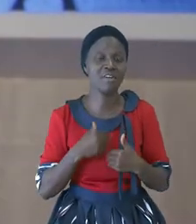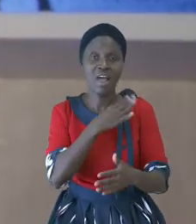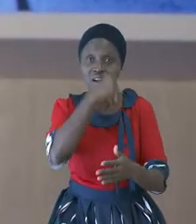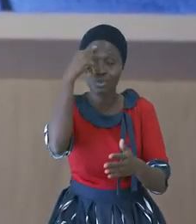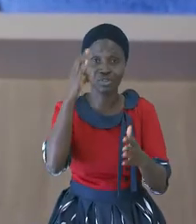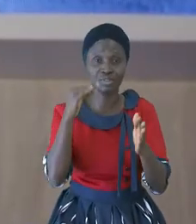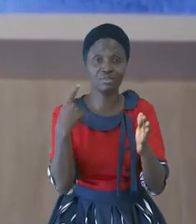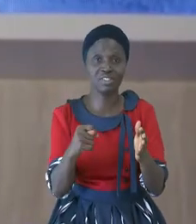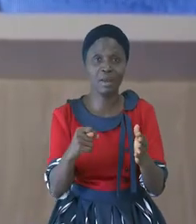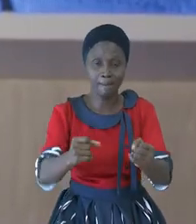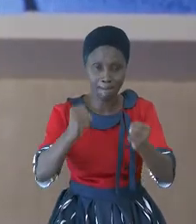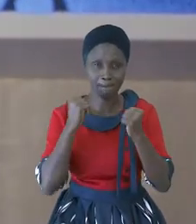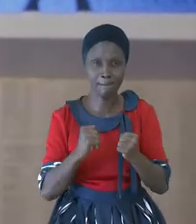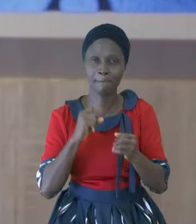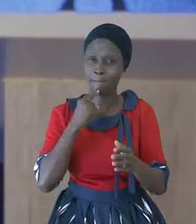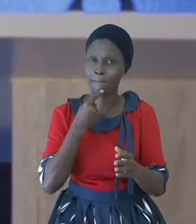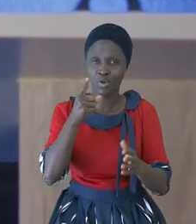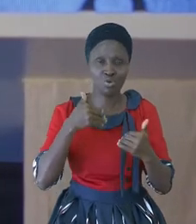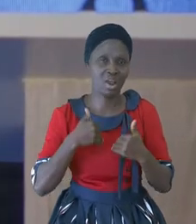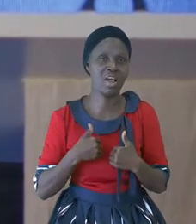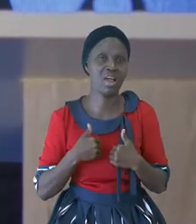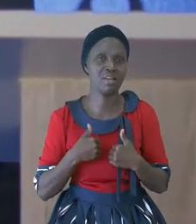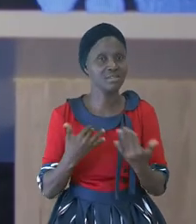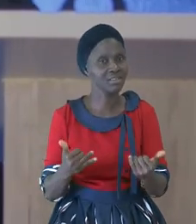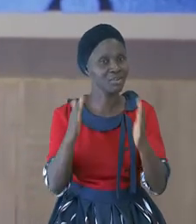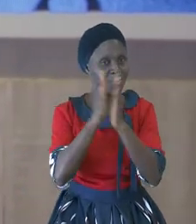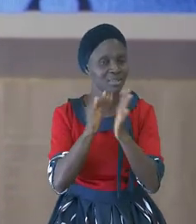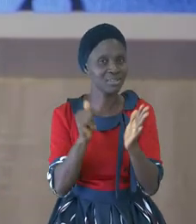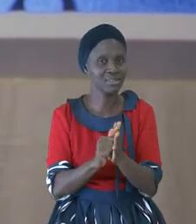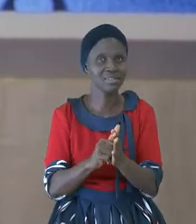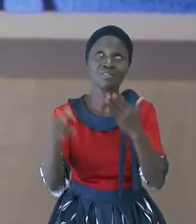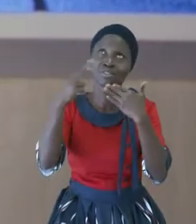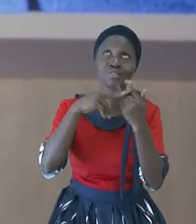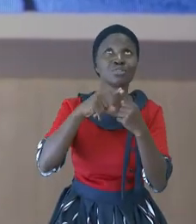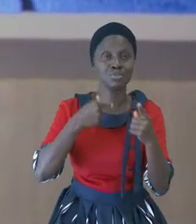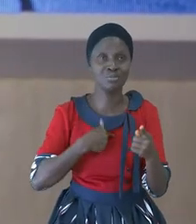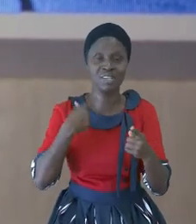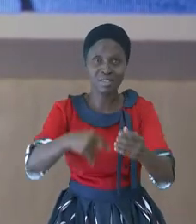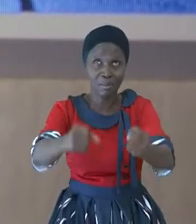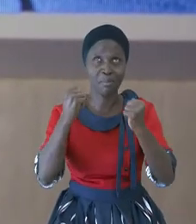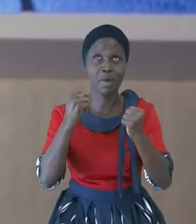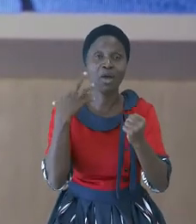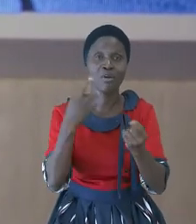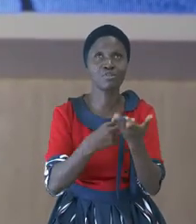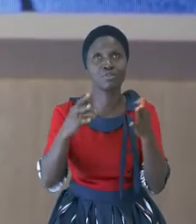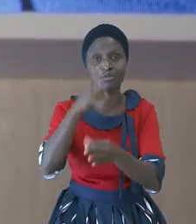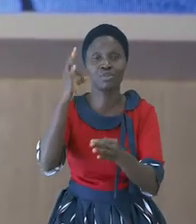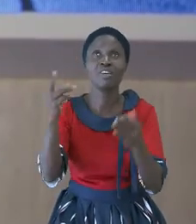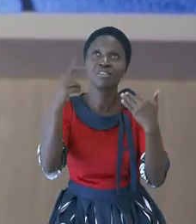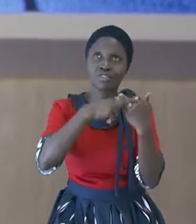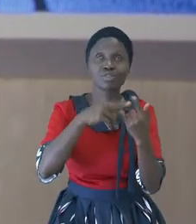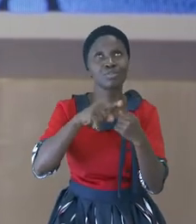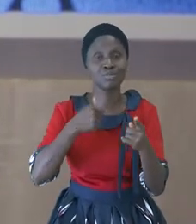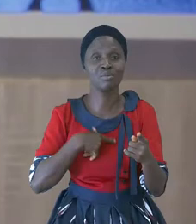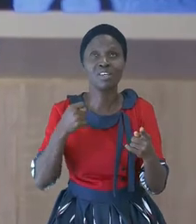me the passion and the power of the Holy Ghost. Restore unto me the joy of thy